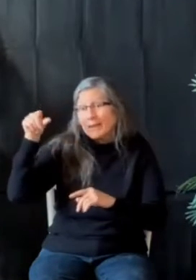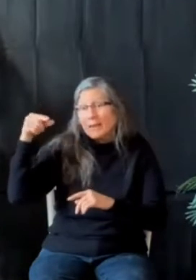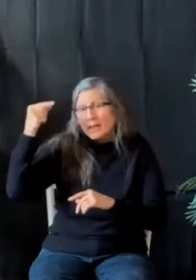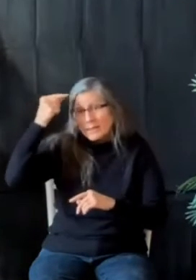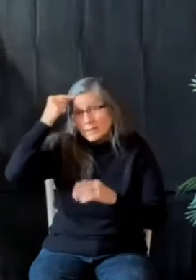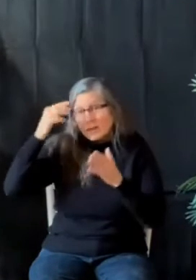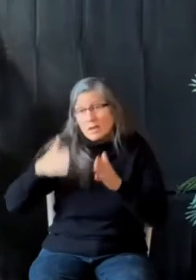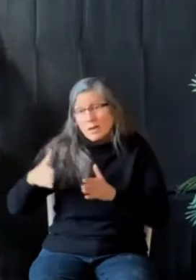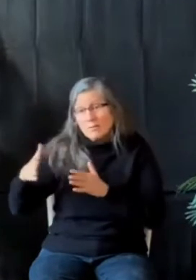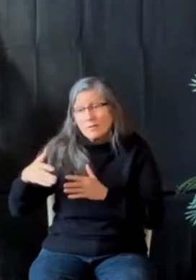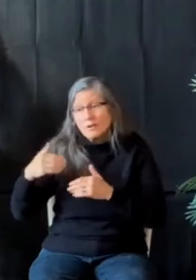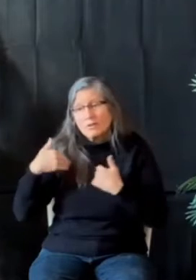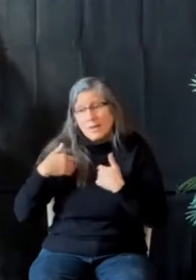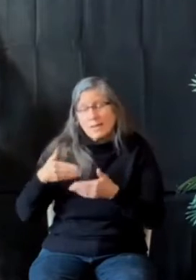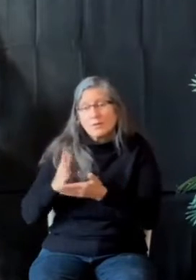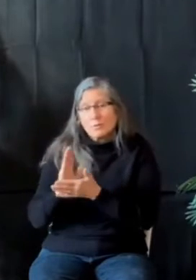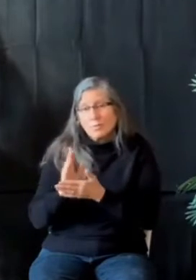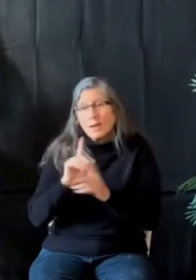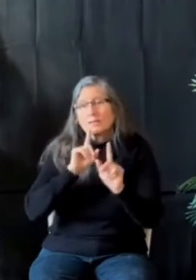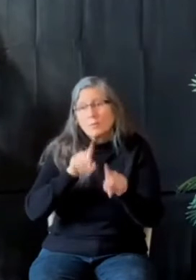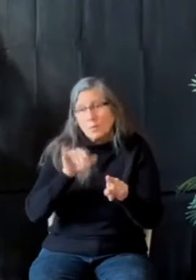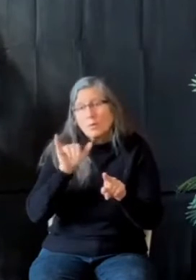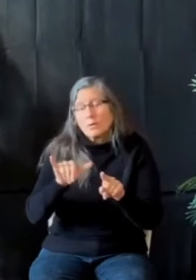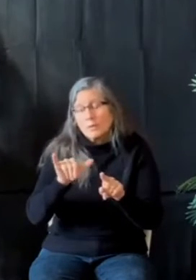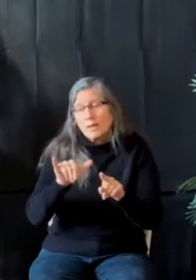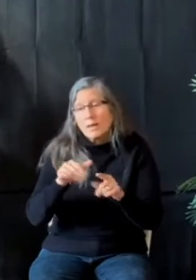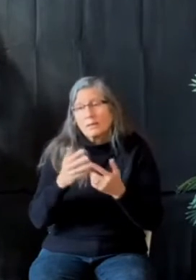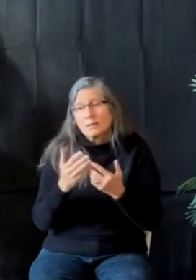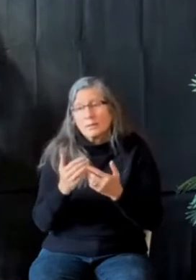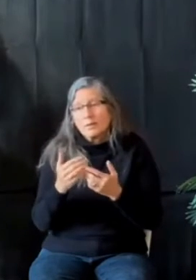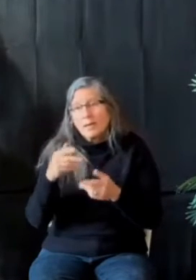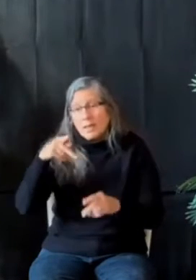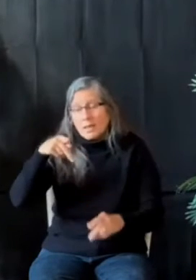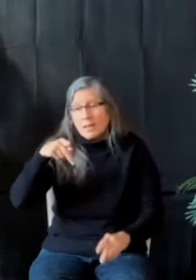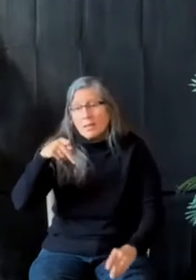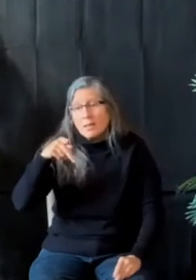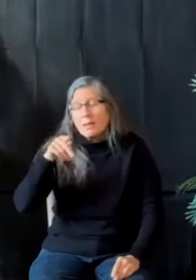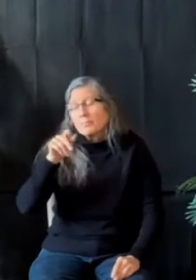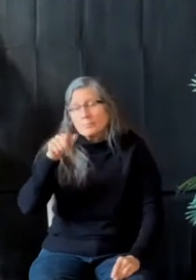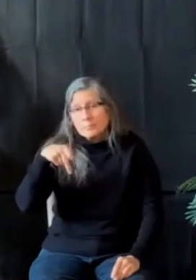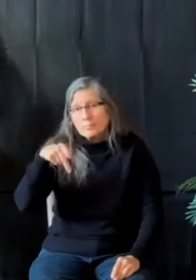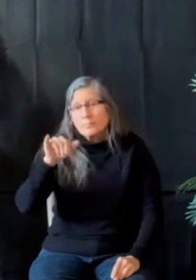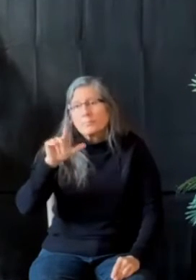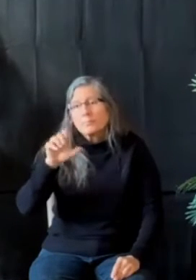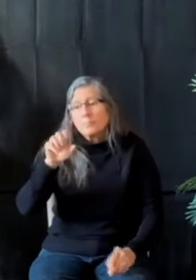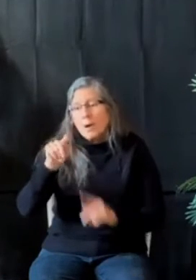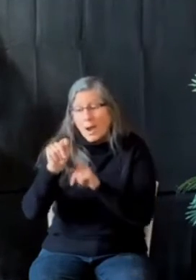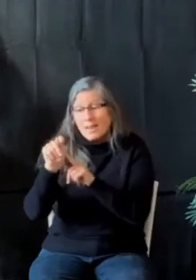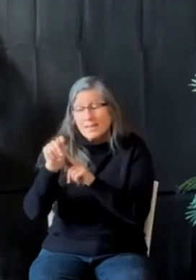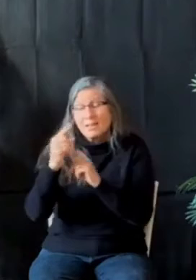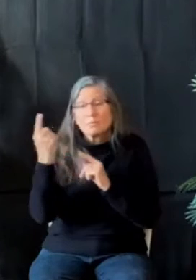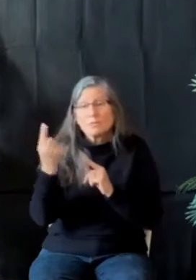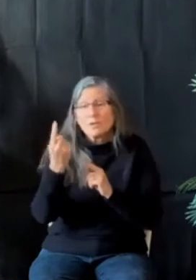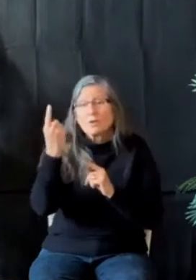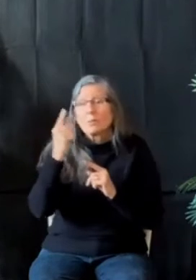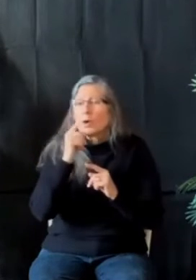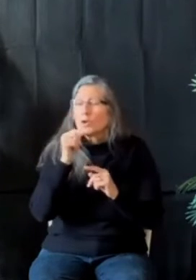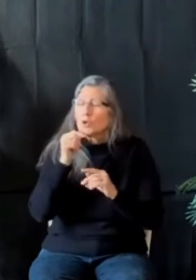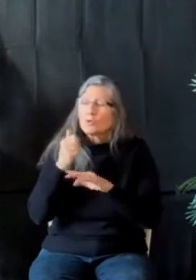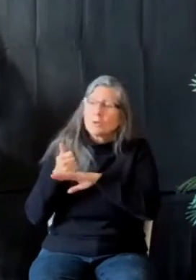that Jesus had to appear before Pontius Pilate, because Pontius Pilate was the only one who had the authority to put him to death. Okay?